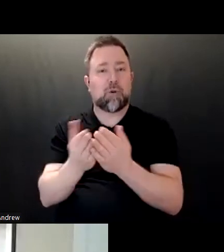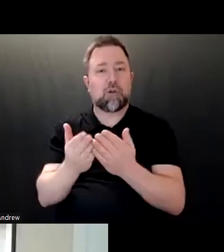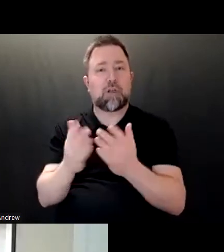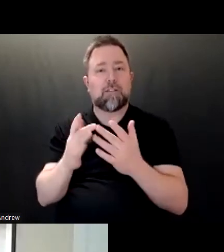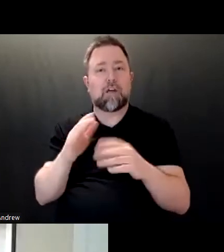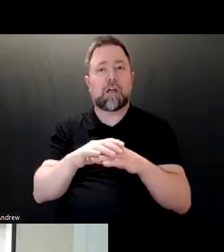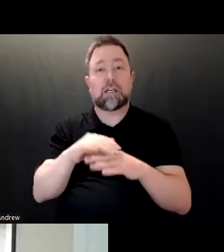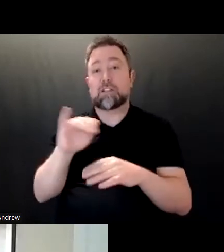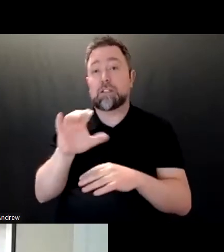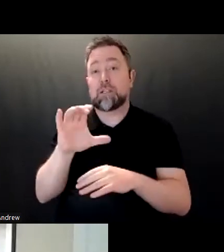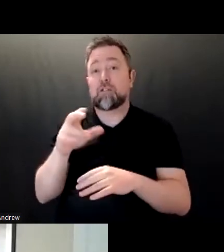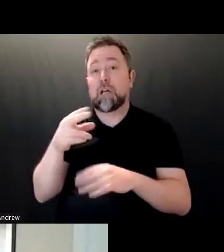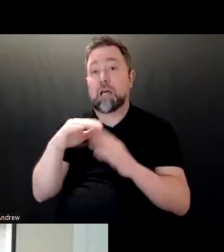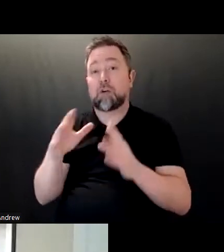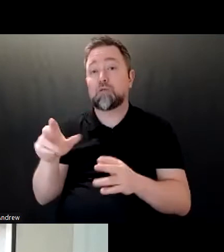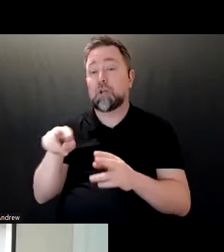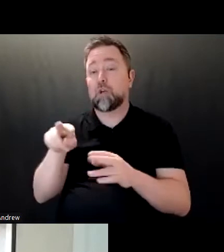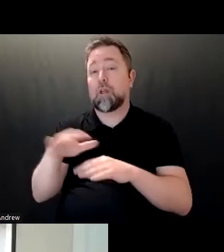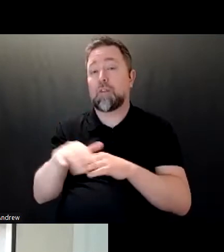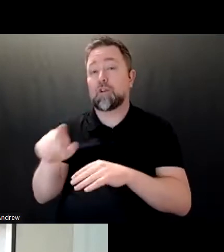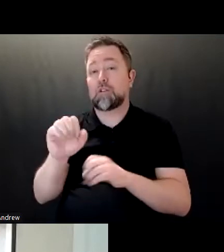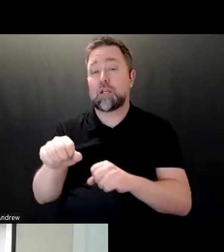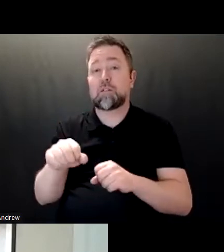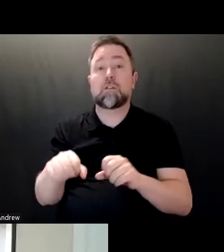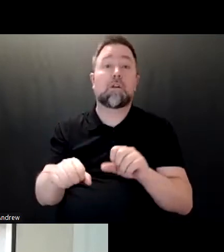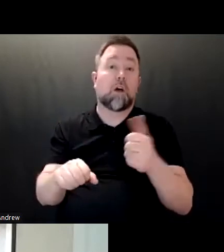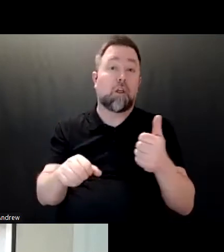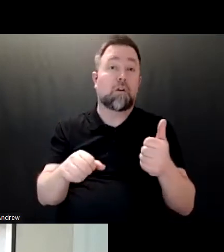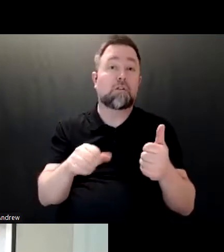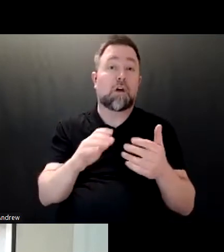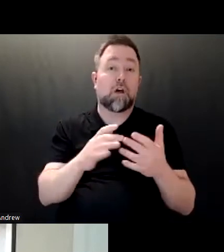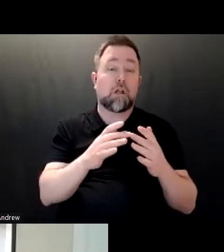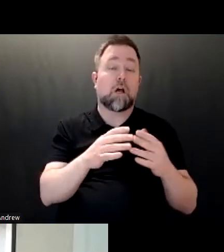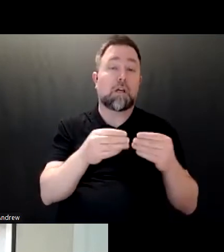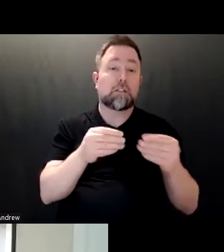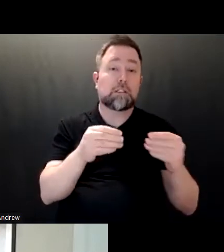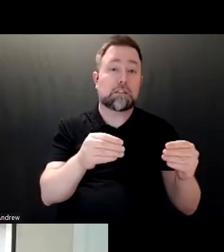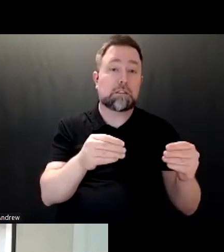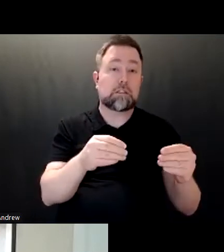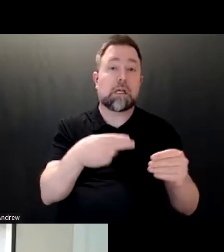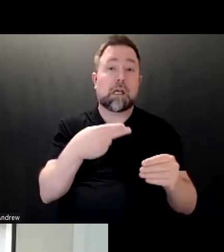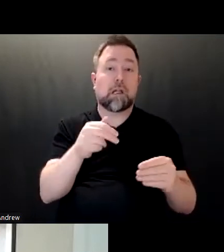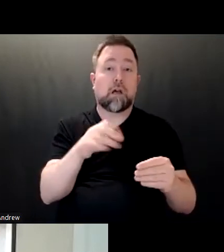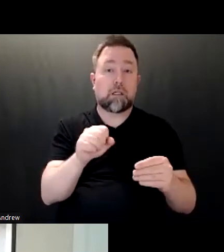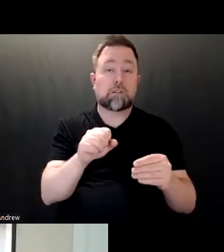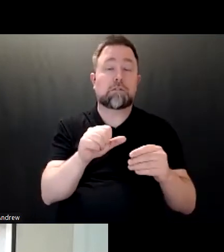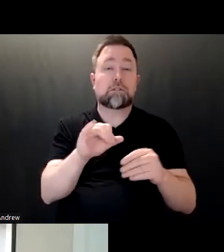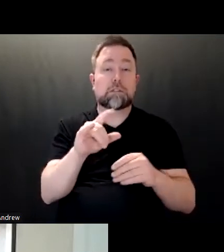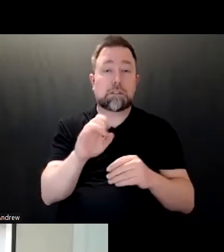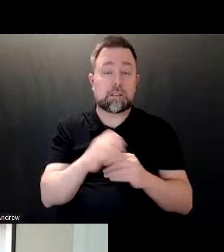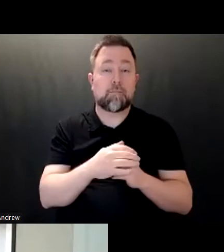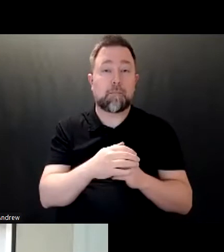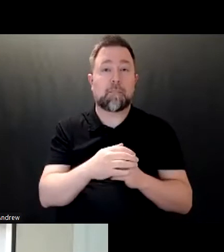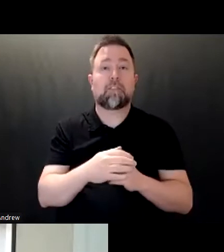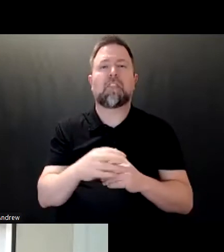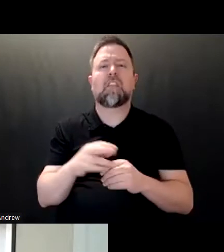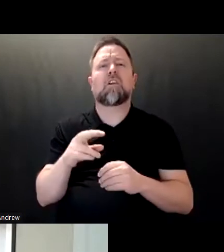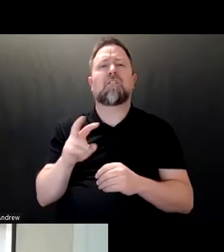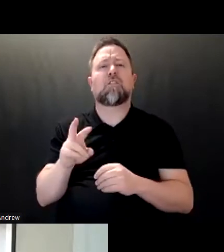So thank you. And again, I hope you all have the chance to come here, and Wharton's door is open to you.